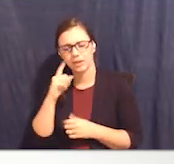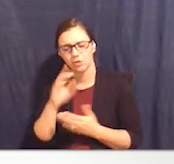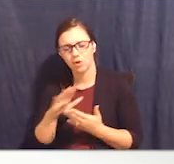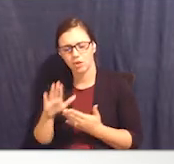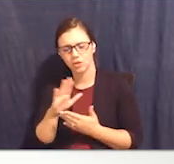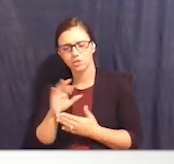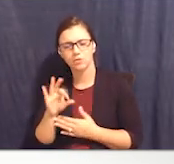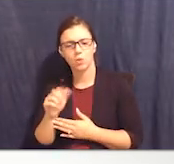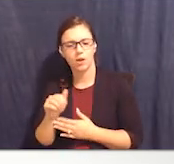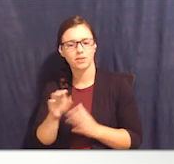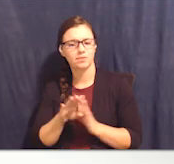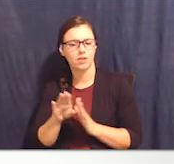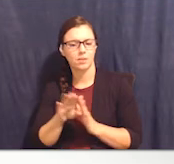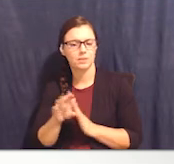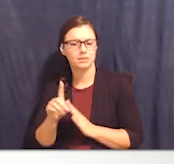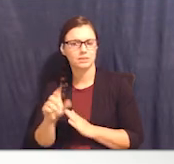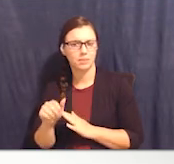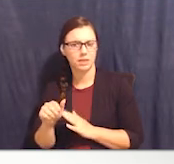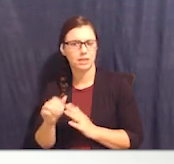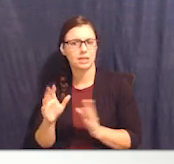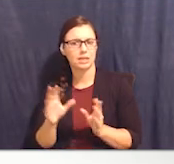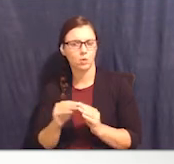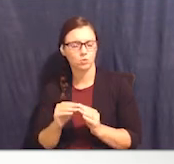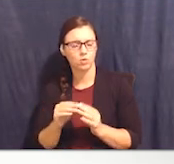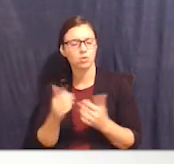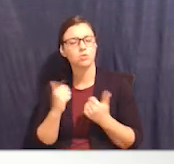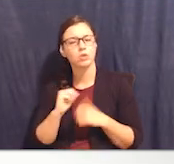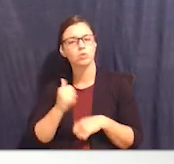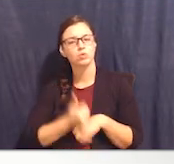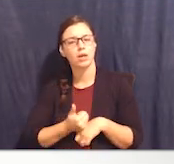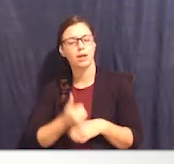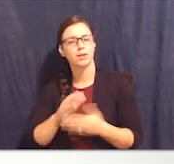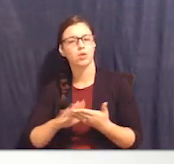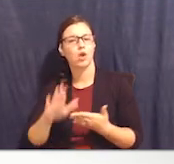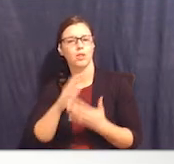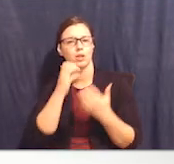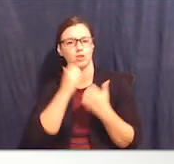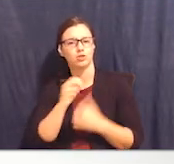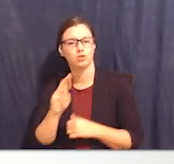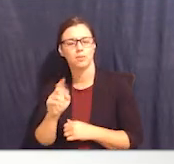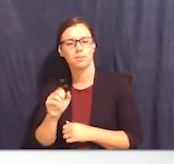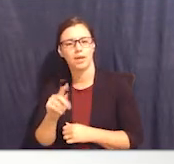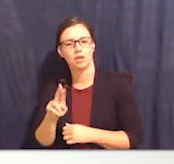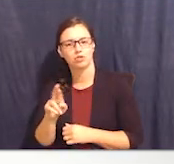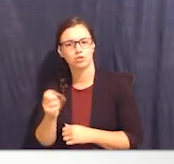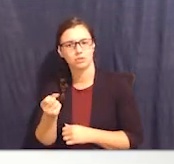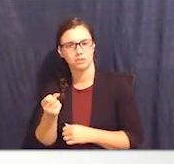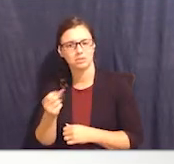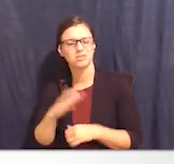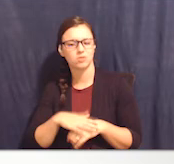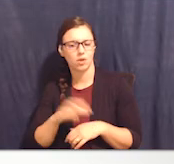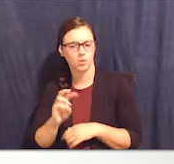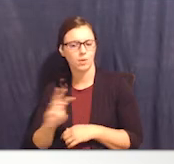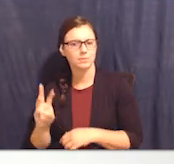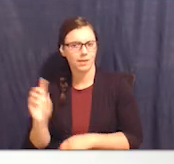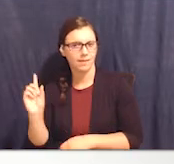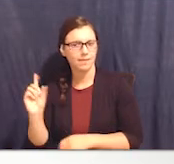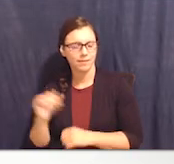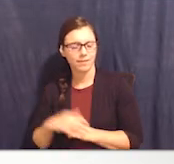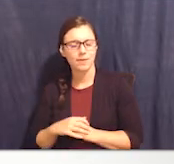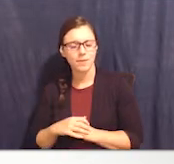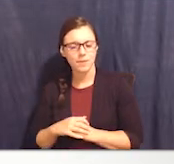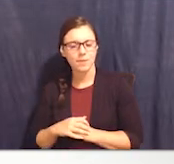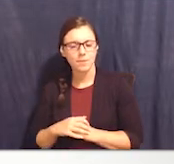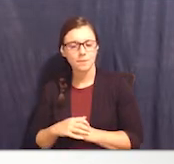great job of creating a great Facebook page and Instagram. We're also on Twitter, not as much on Twitter as we are